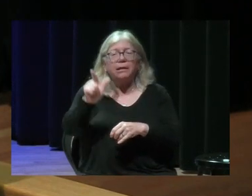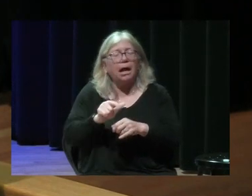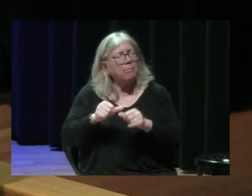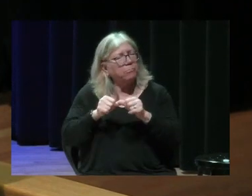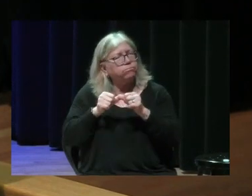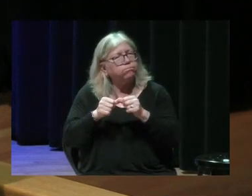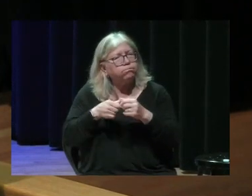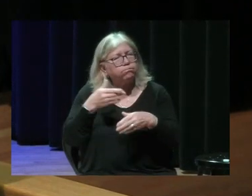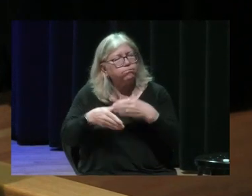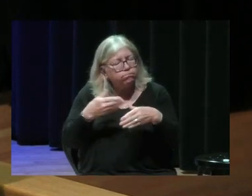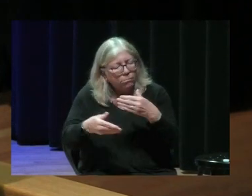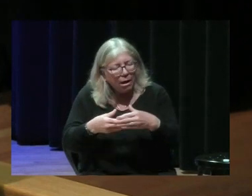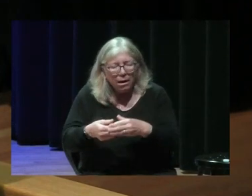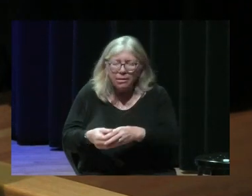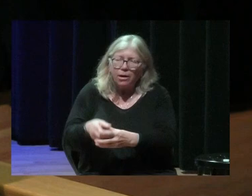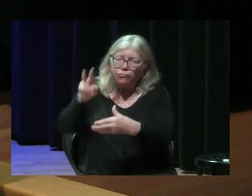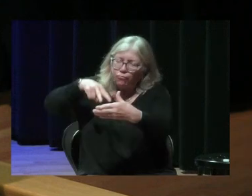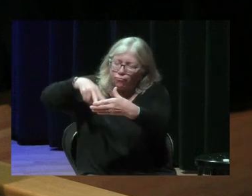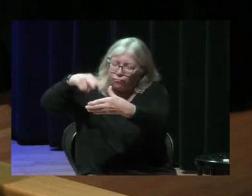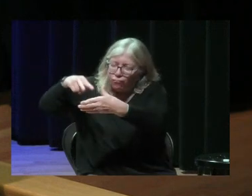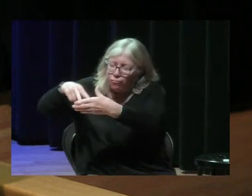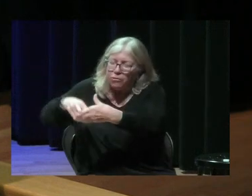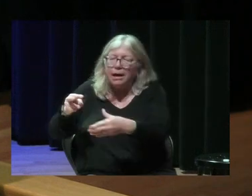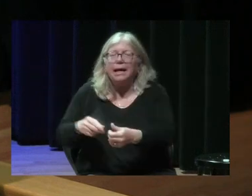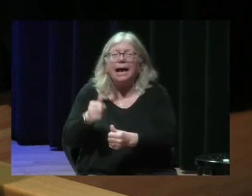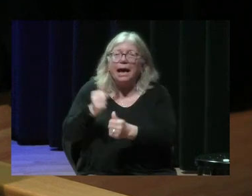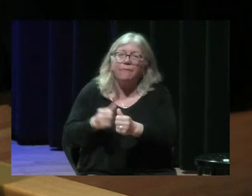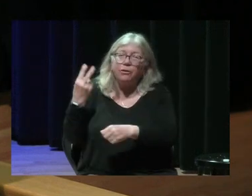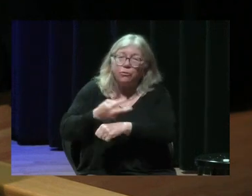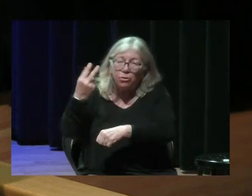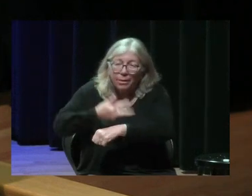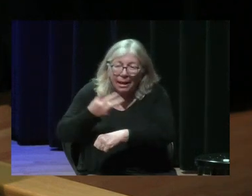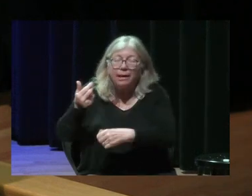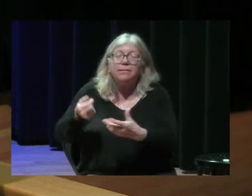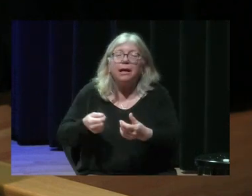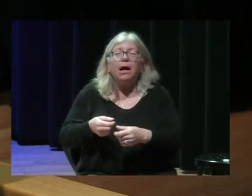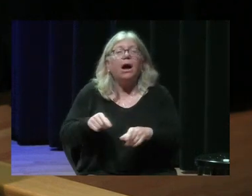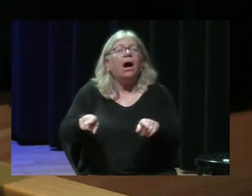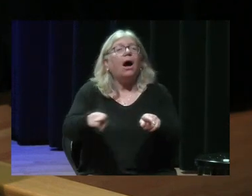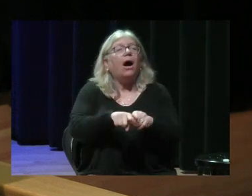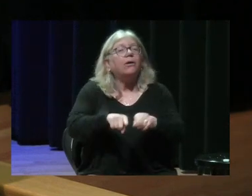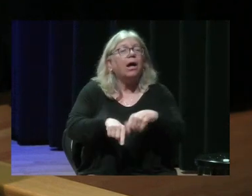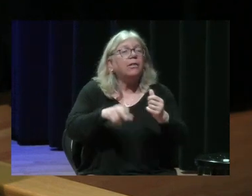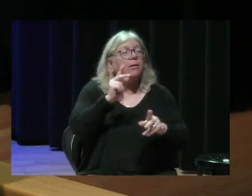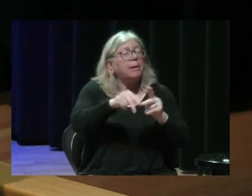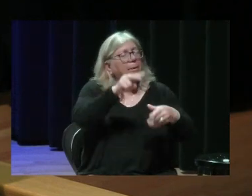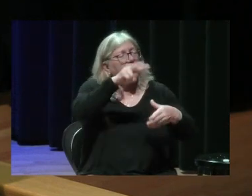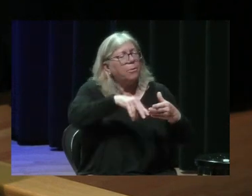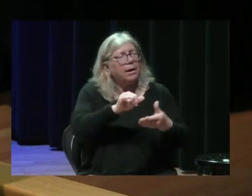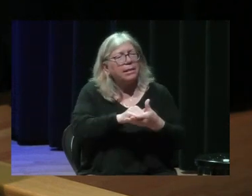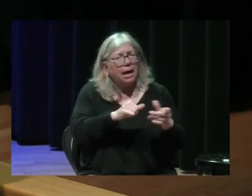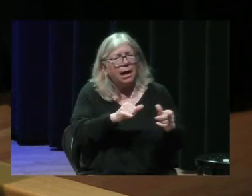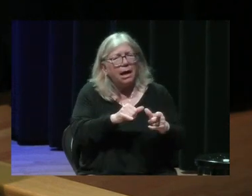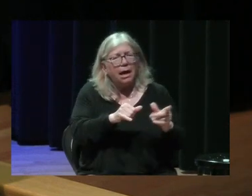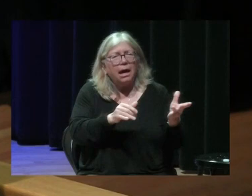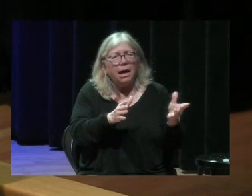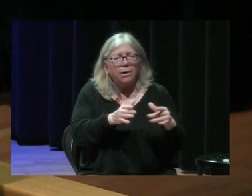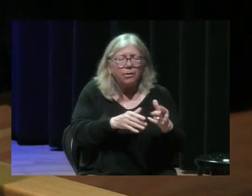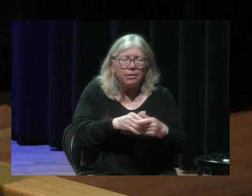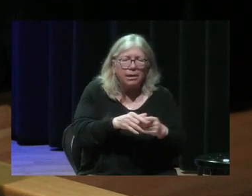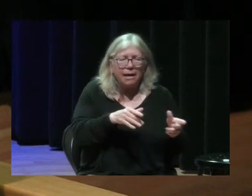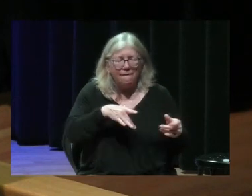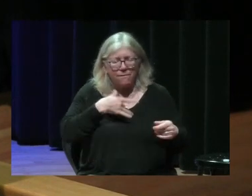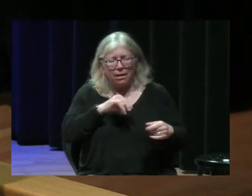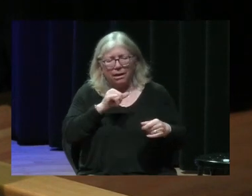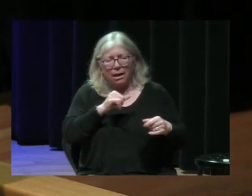Like, they're knocking out those books like every 2 to 3 days. But you can also hear from people when they read like that, when the book upsets them, when they felt